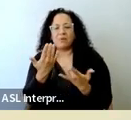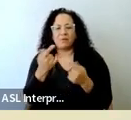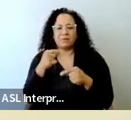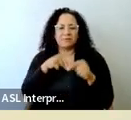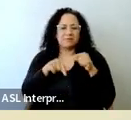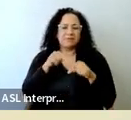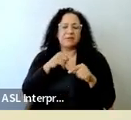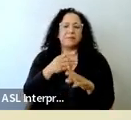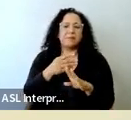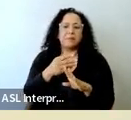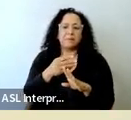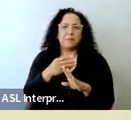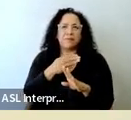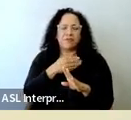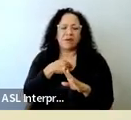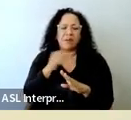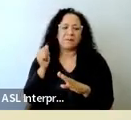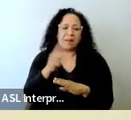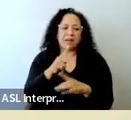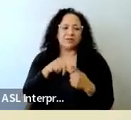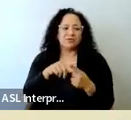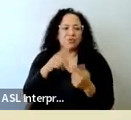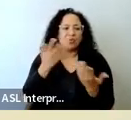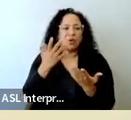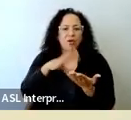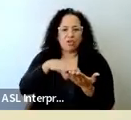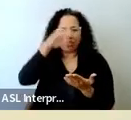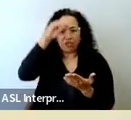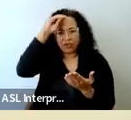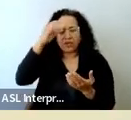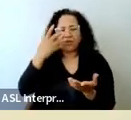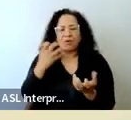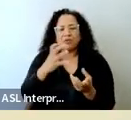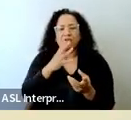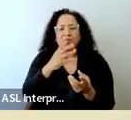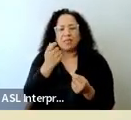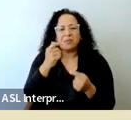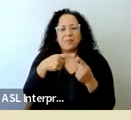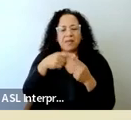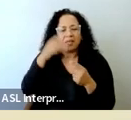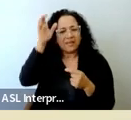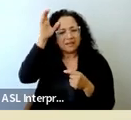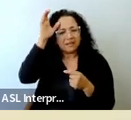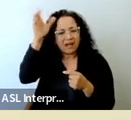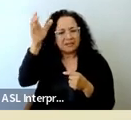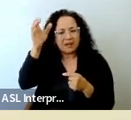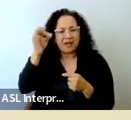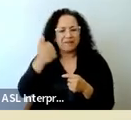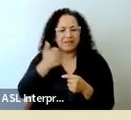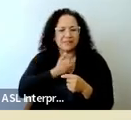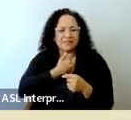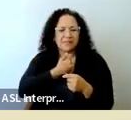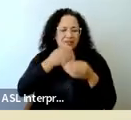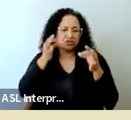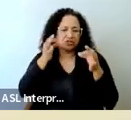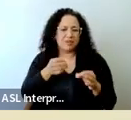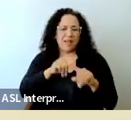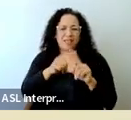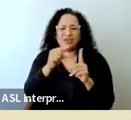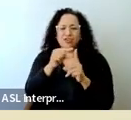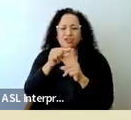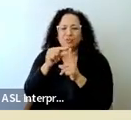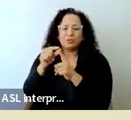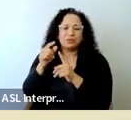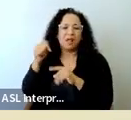before I come back to the lessons learned and talk a little bit more about the concept of self-determination and other terms that sometimes